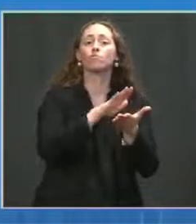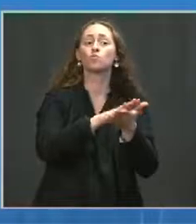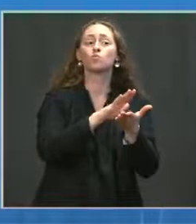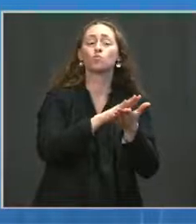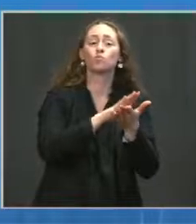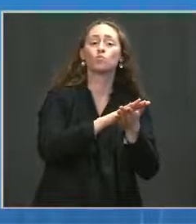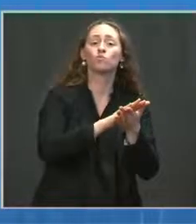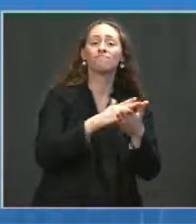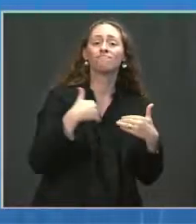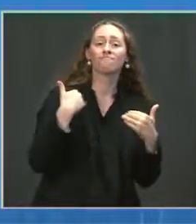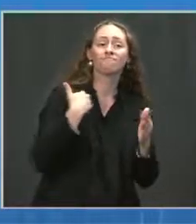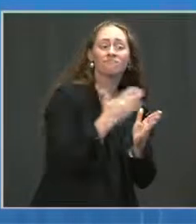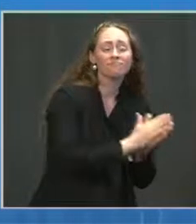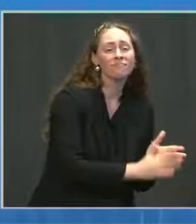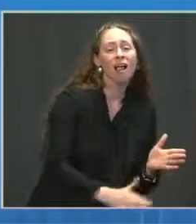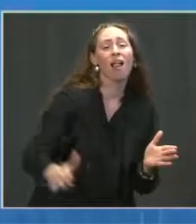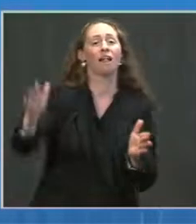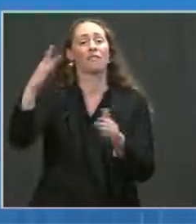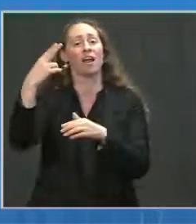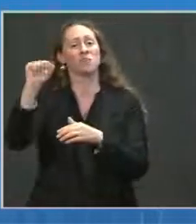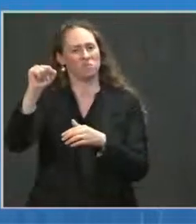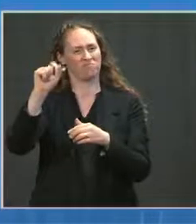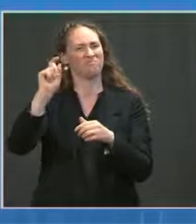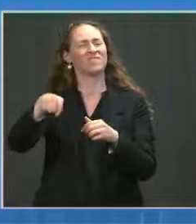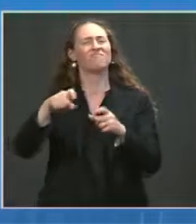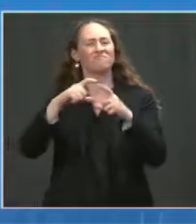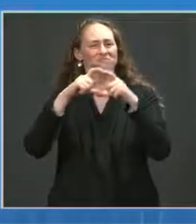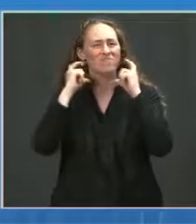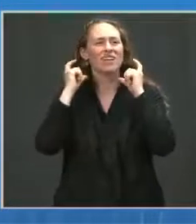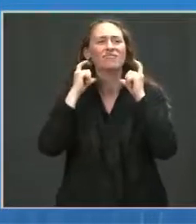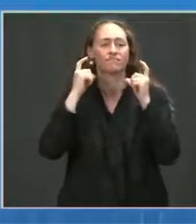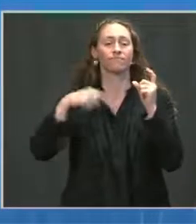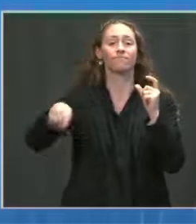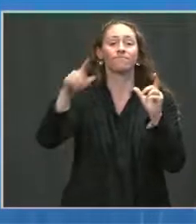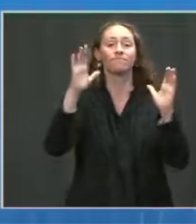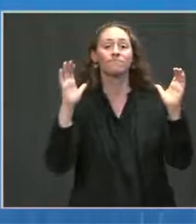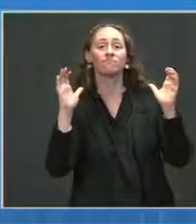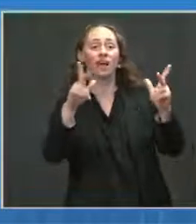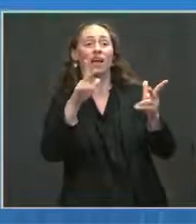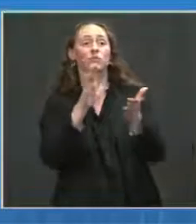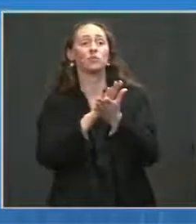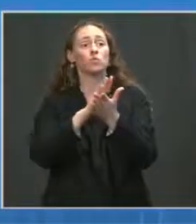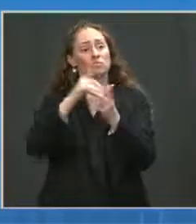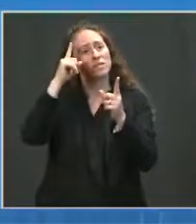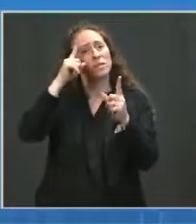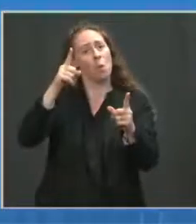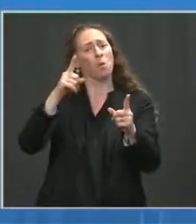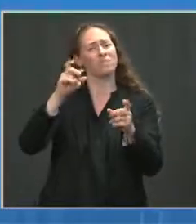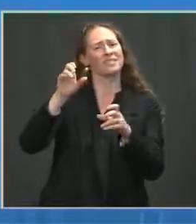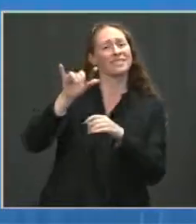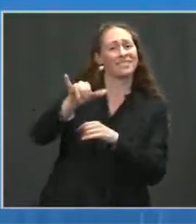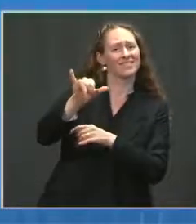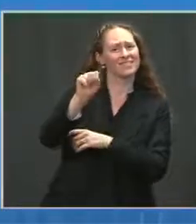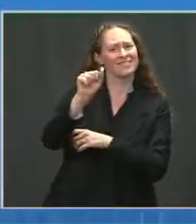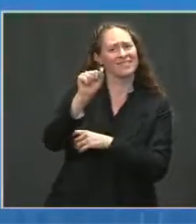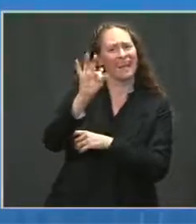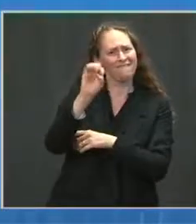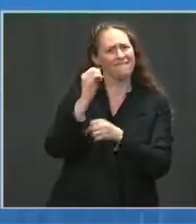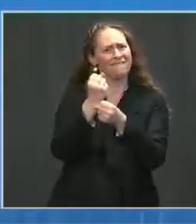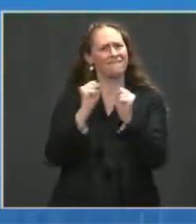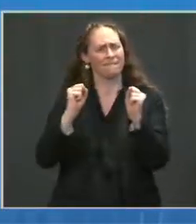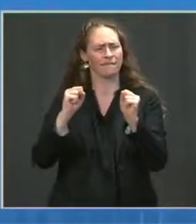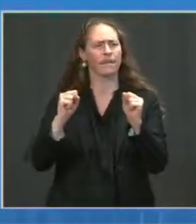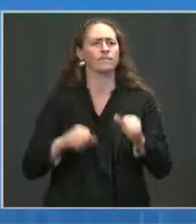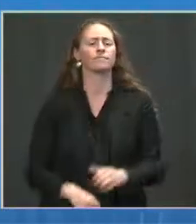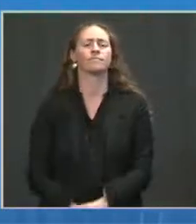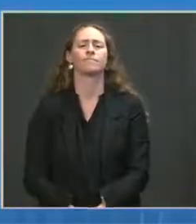children can safely get back to school and safely stay there. In all of this, there is still good news.